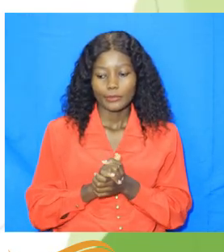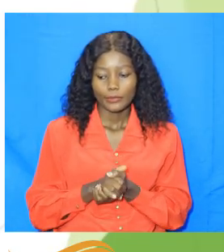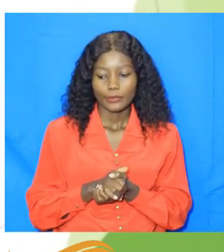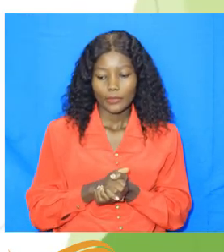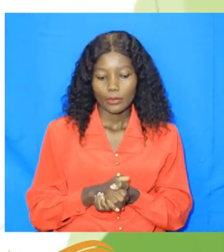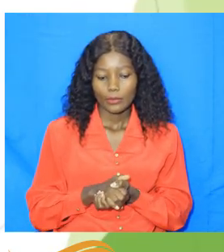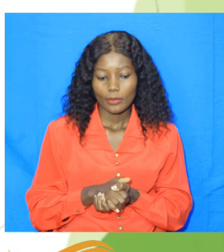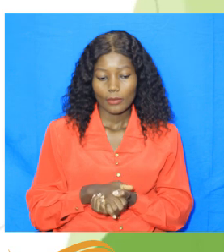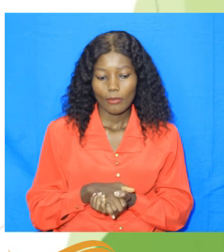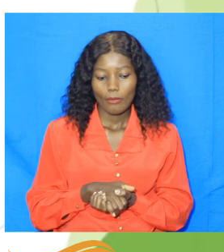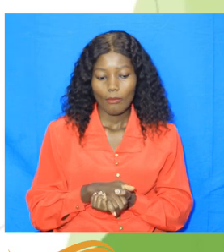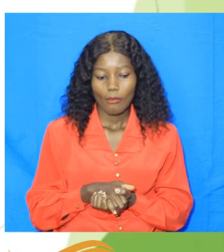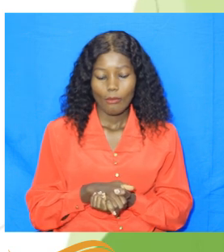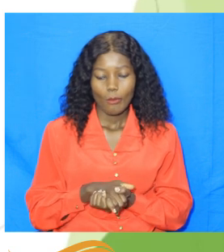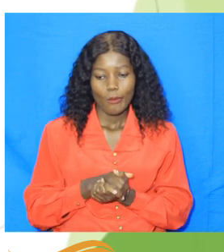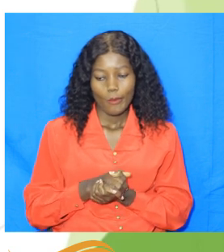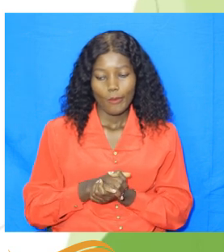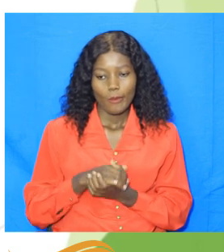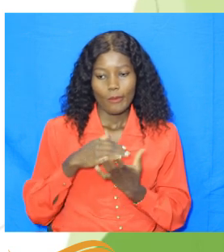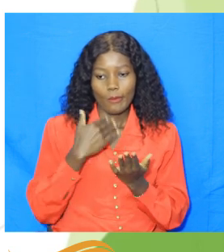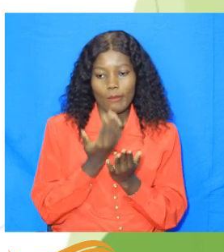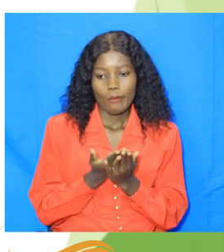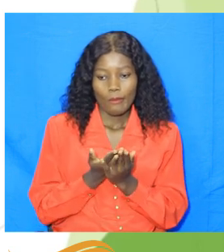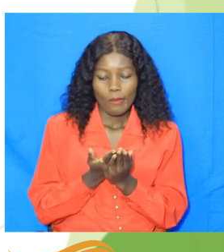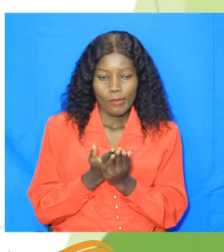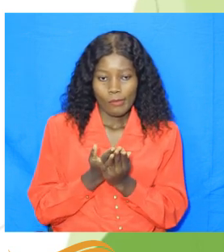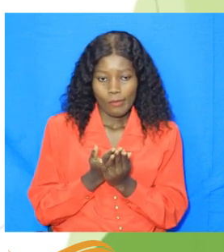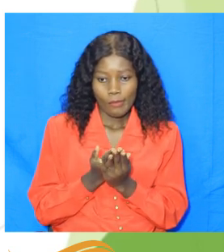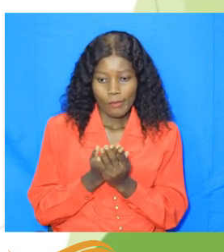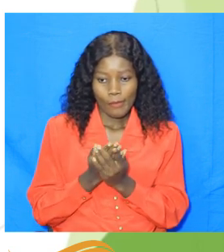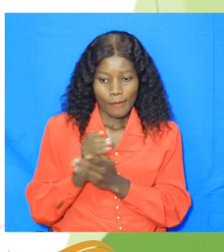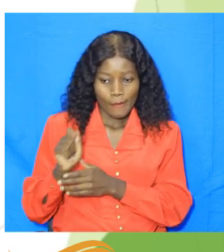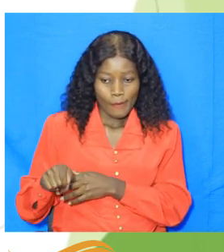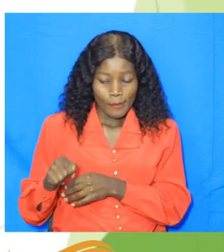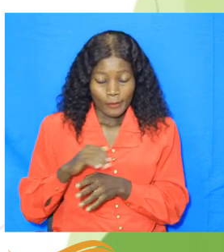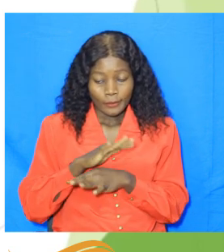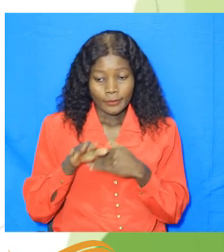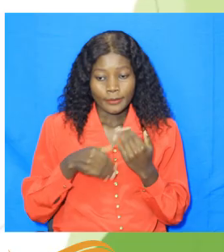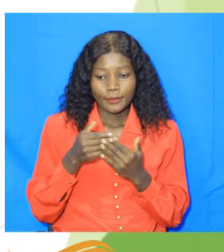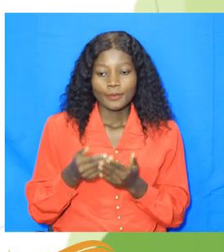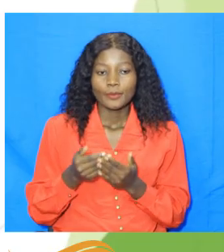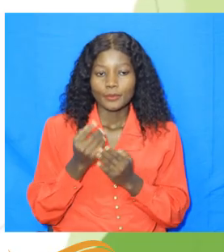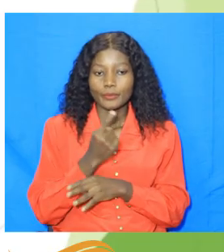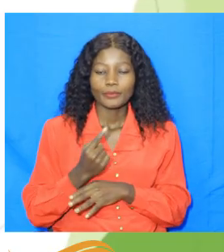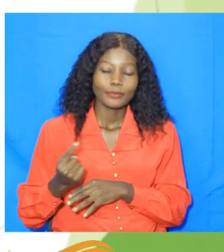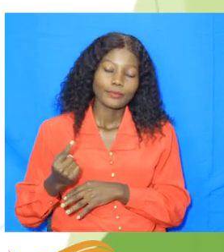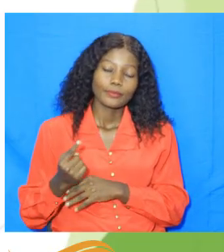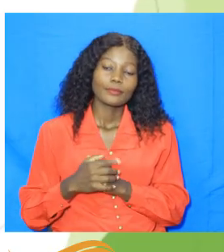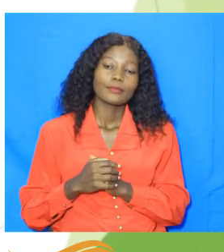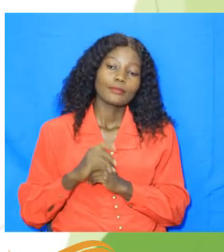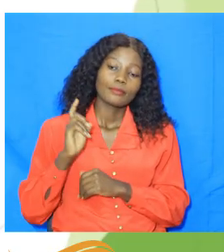for the appeals jury, every one of them has to give